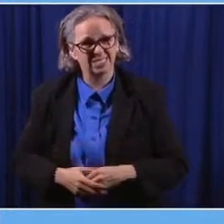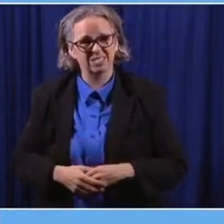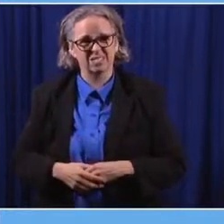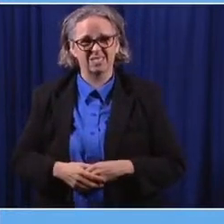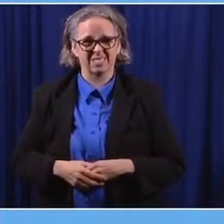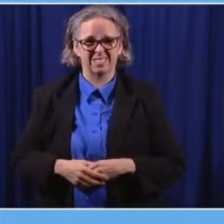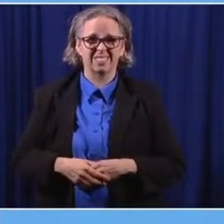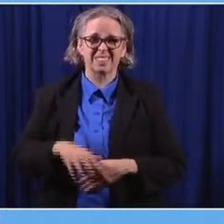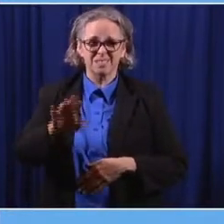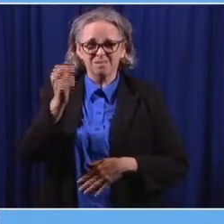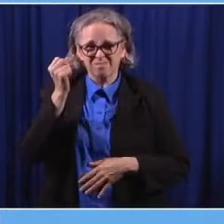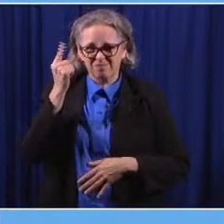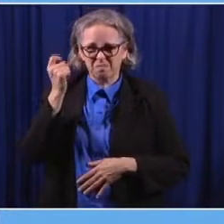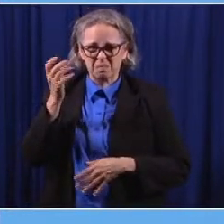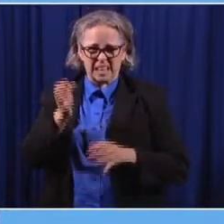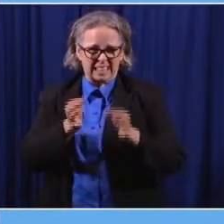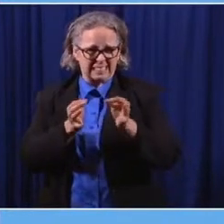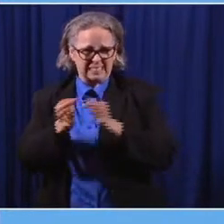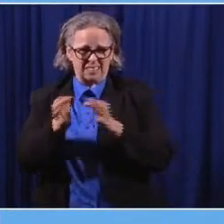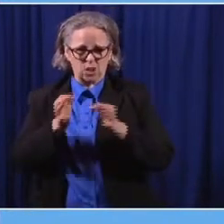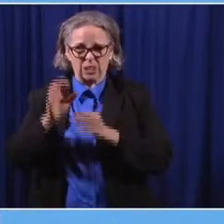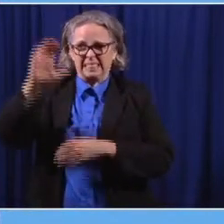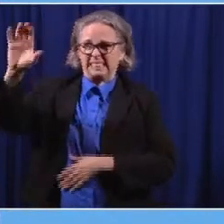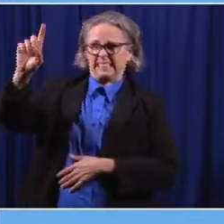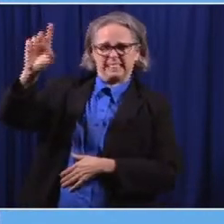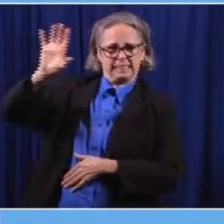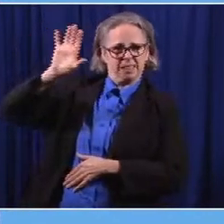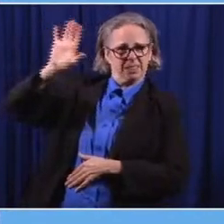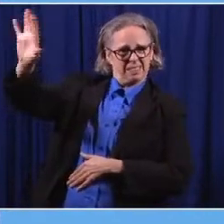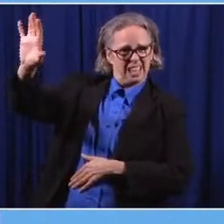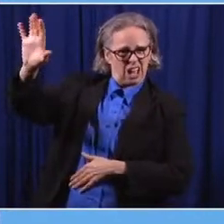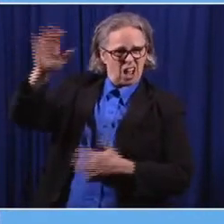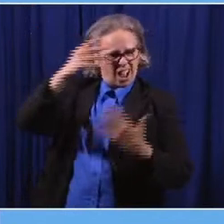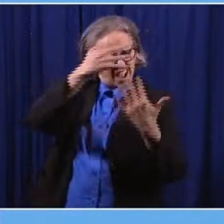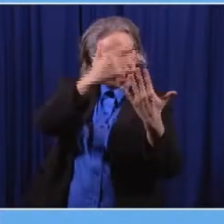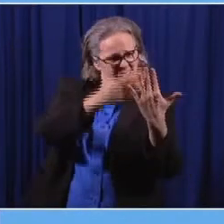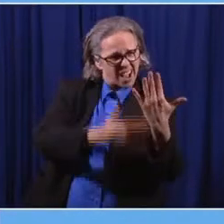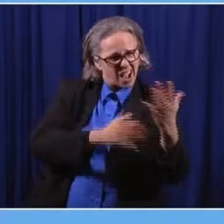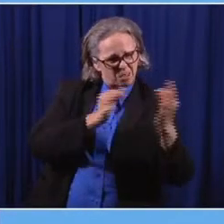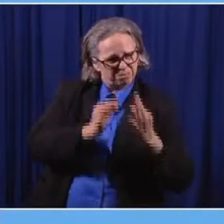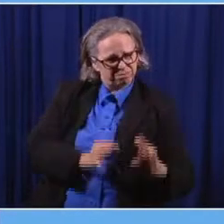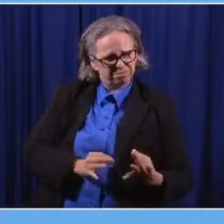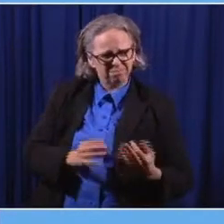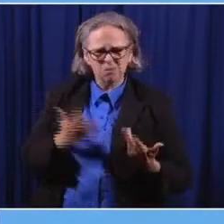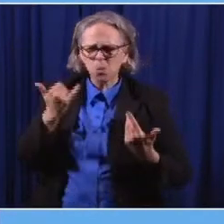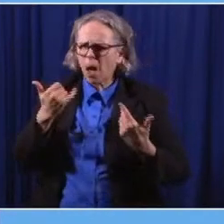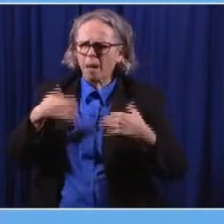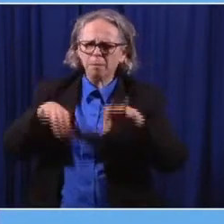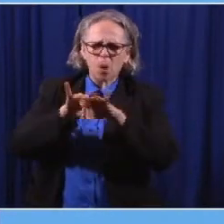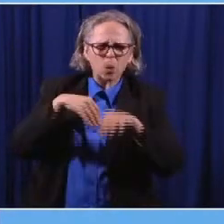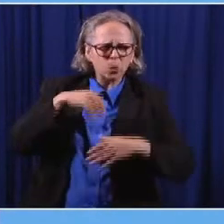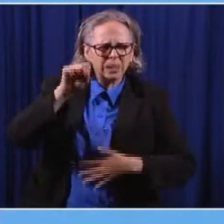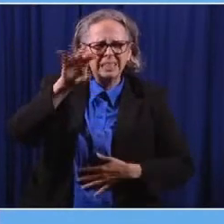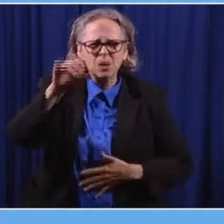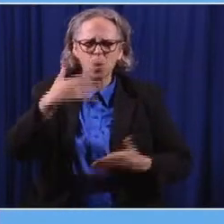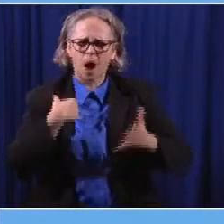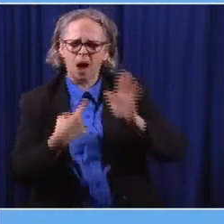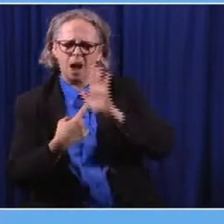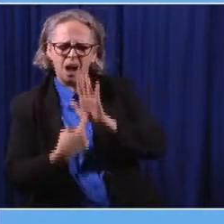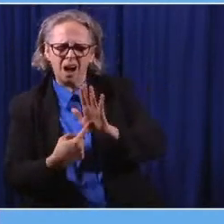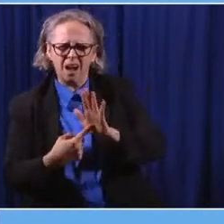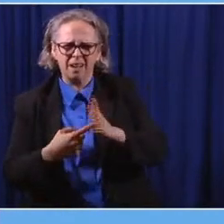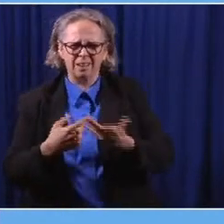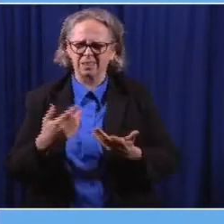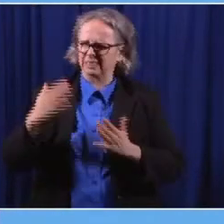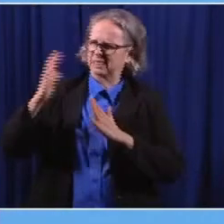a definition of high incidence. Why do we worry about these counties? Well, it means that cases are rising